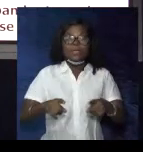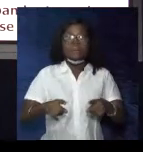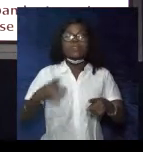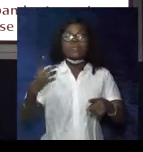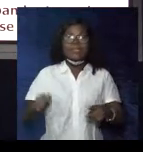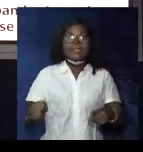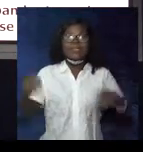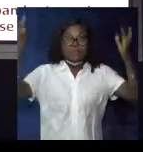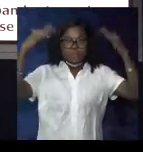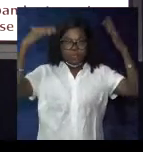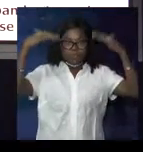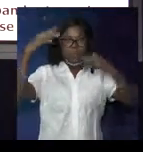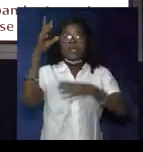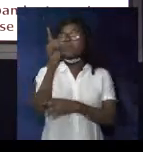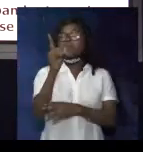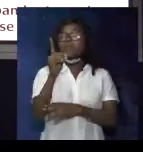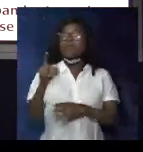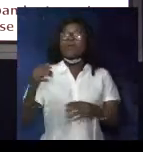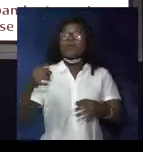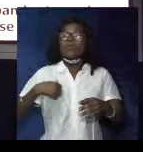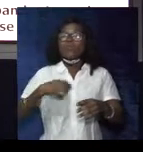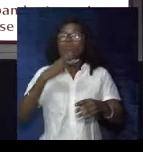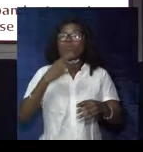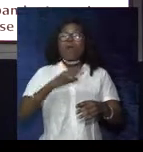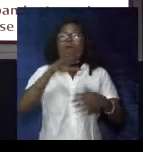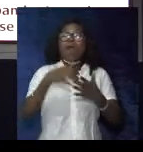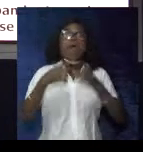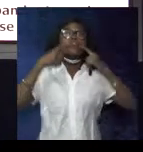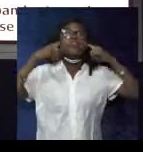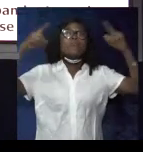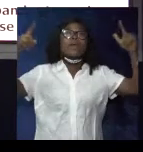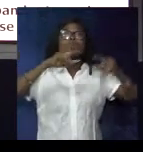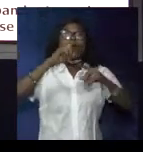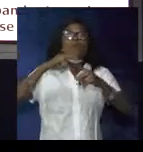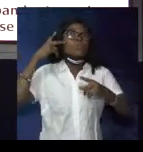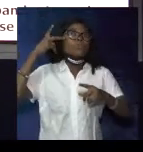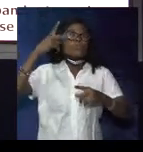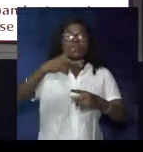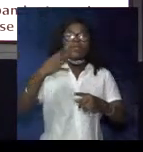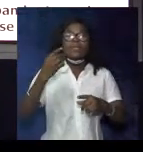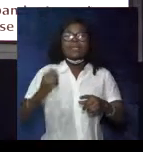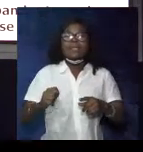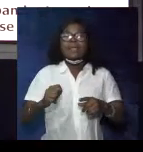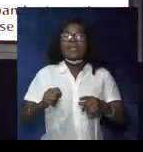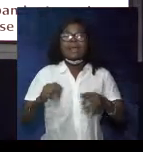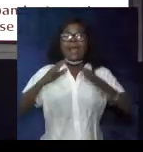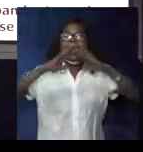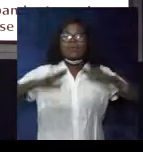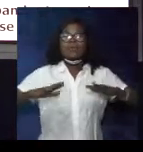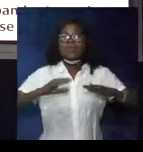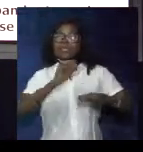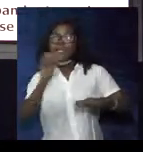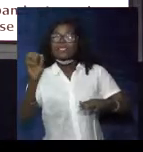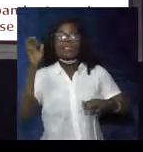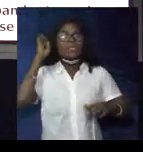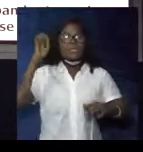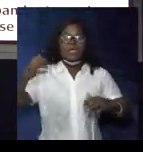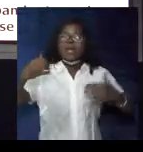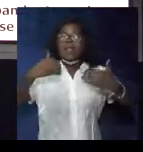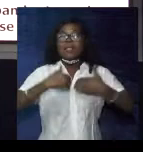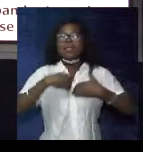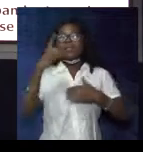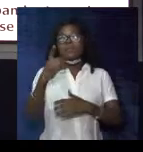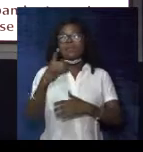but it rained. We were all surprised when we saw the house, dash, he had